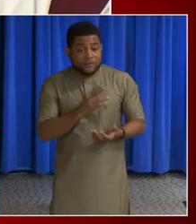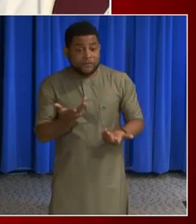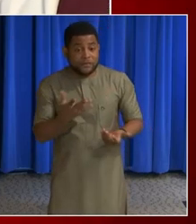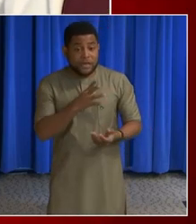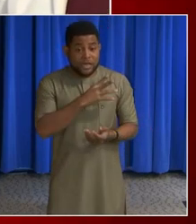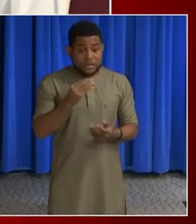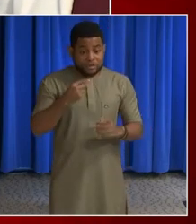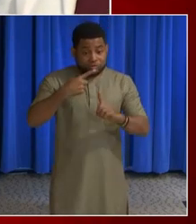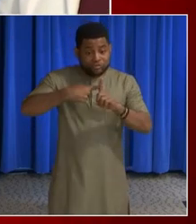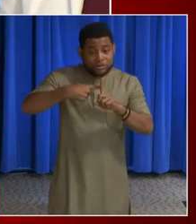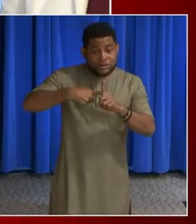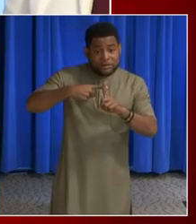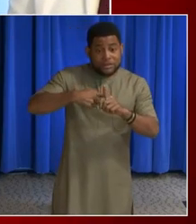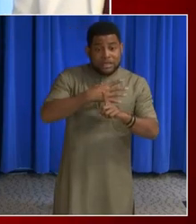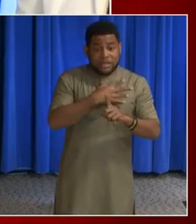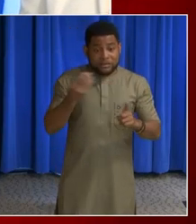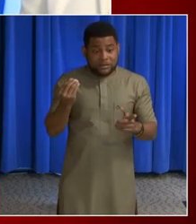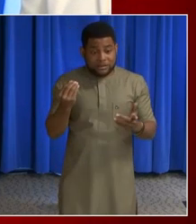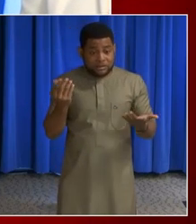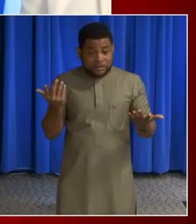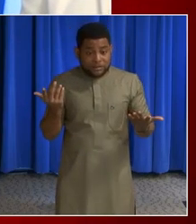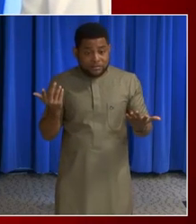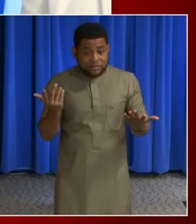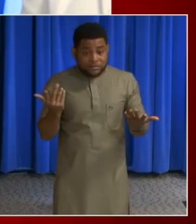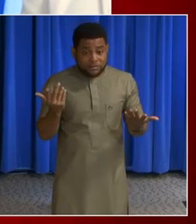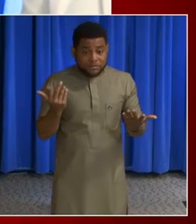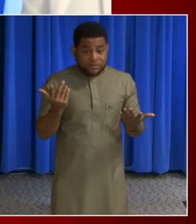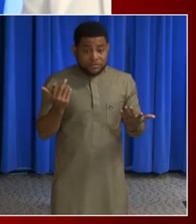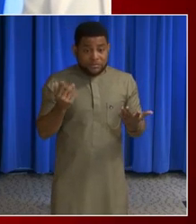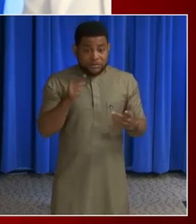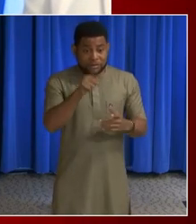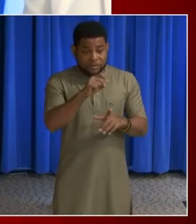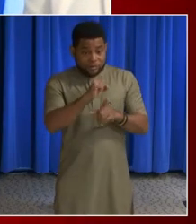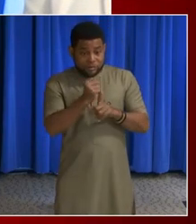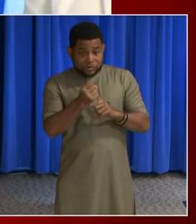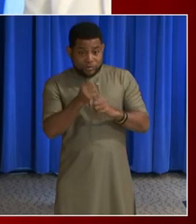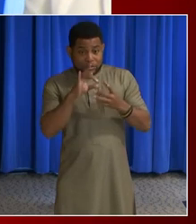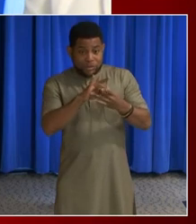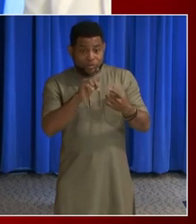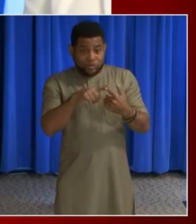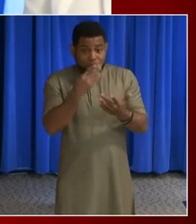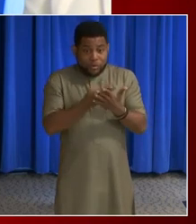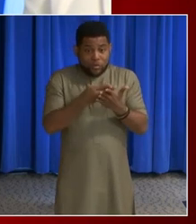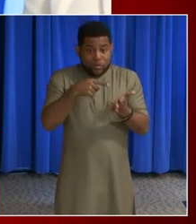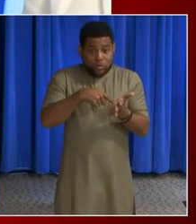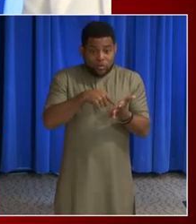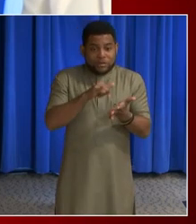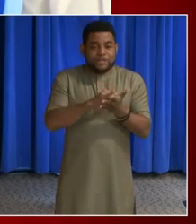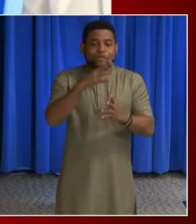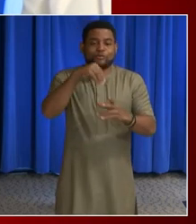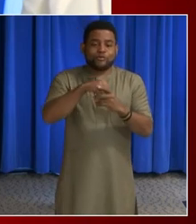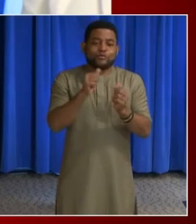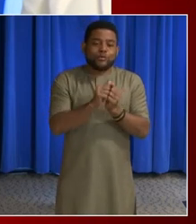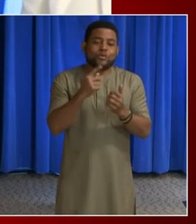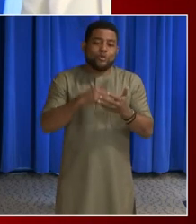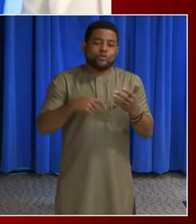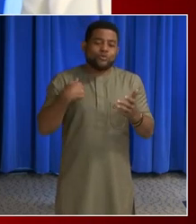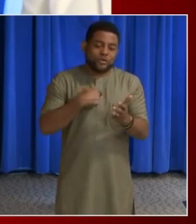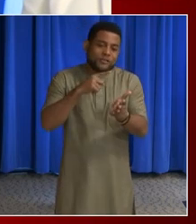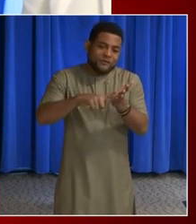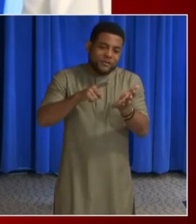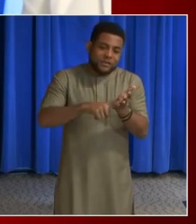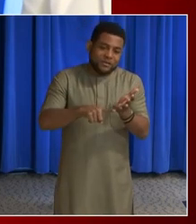so matters about money owed are things that are part of, I think, what is being investigated and looked